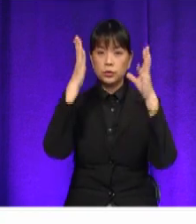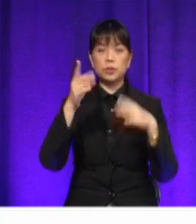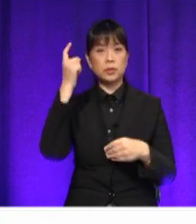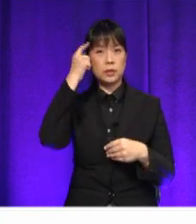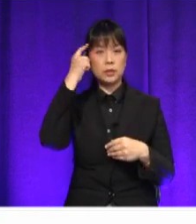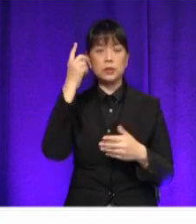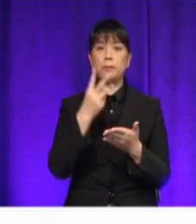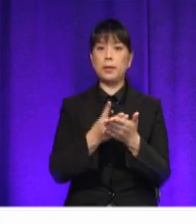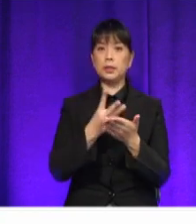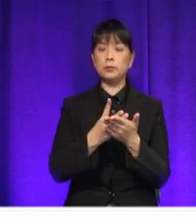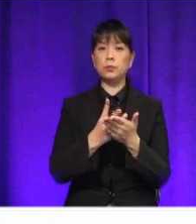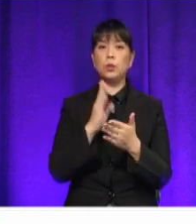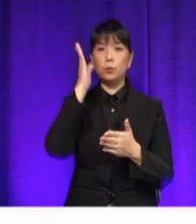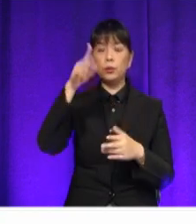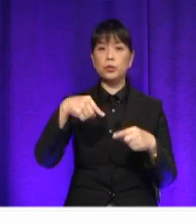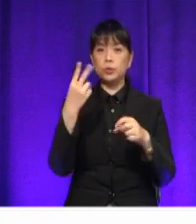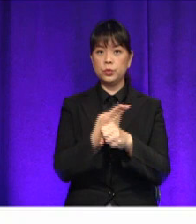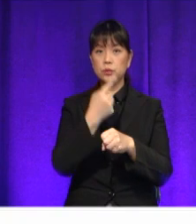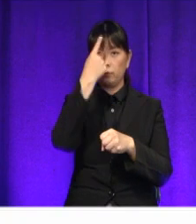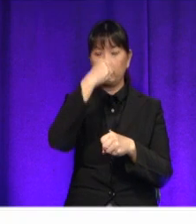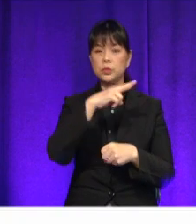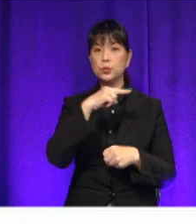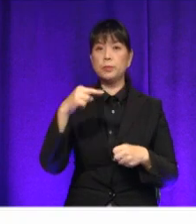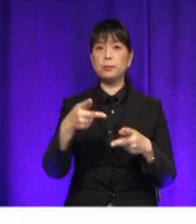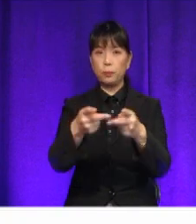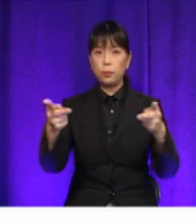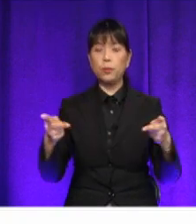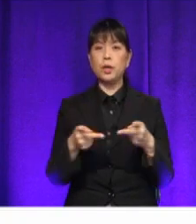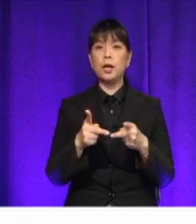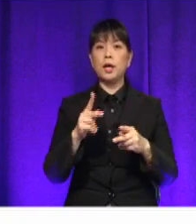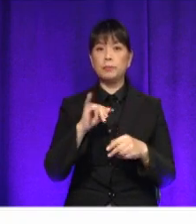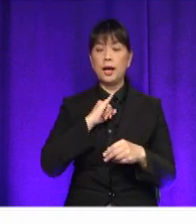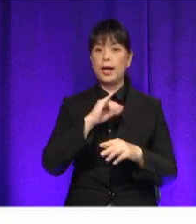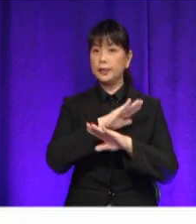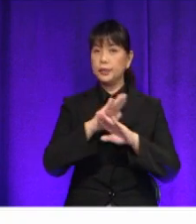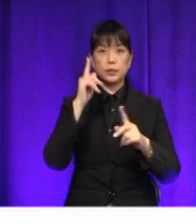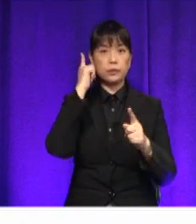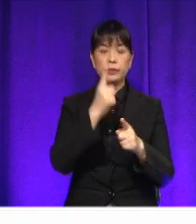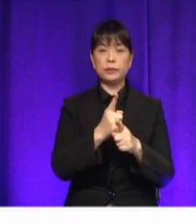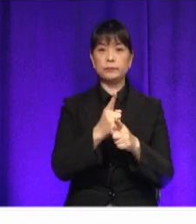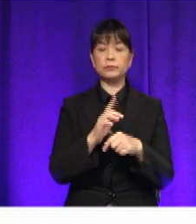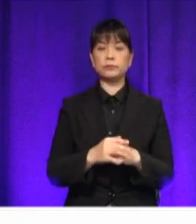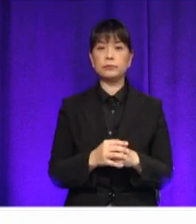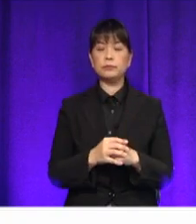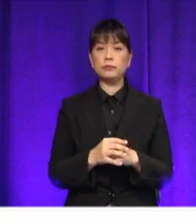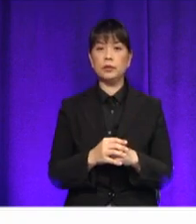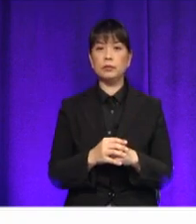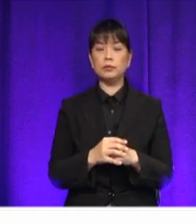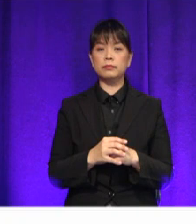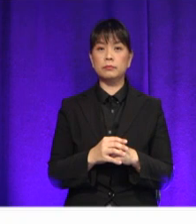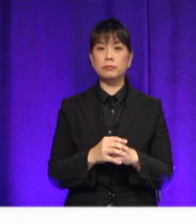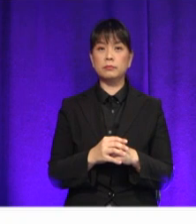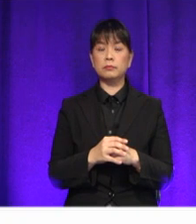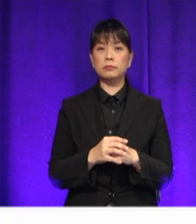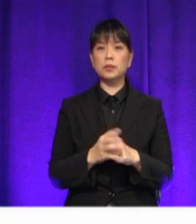will be spent on a new swimming pool, but I disagree. I've been talking to my mates and none of them think we need a new pool.